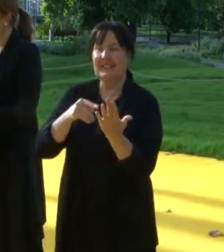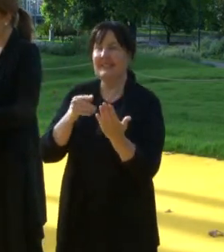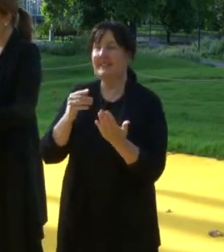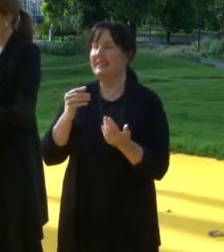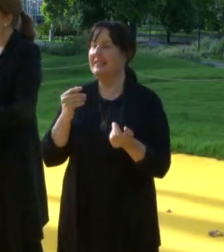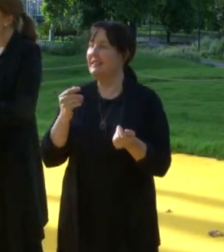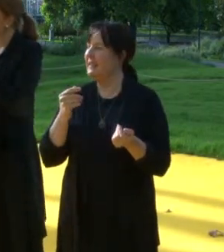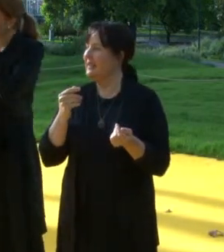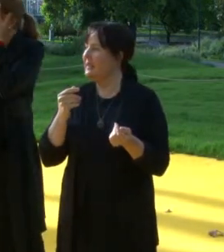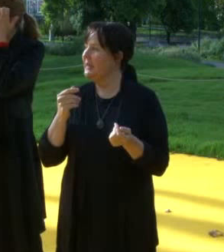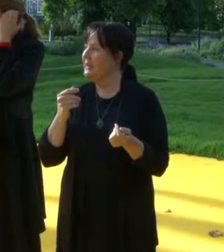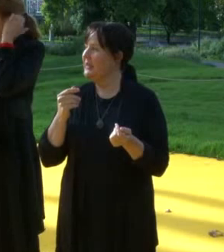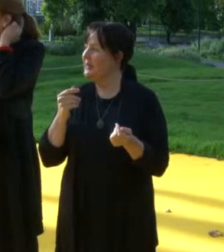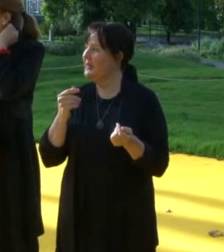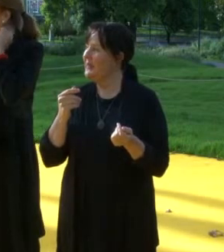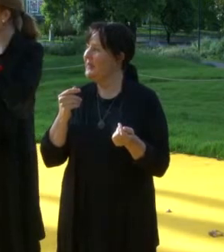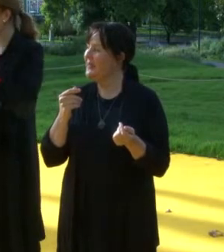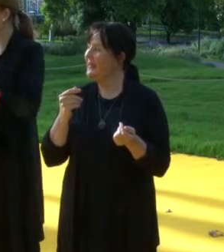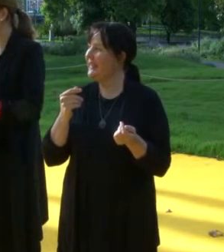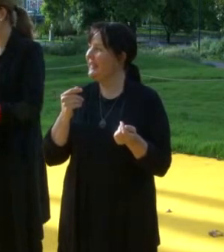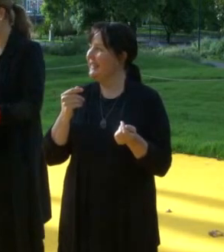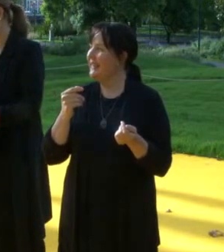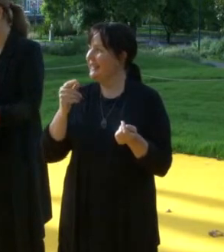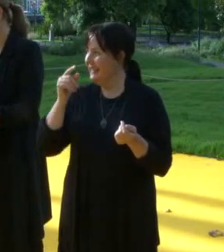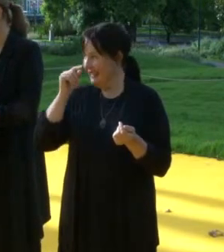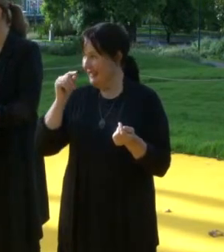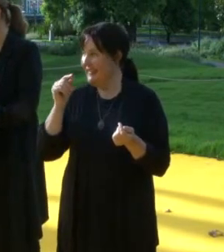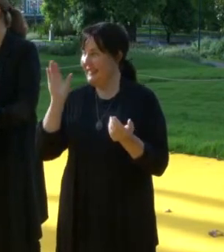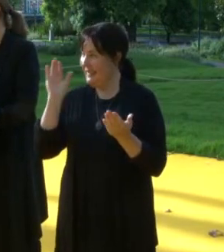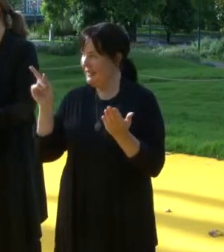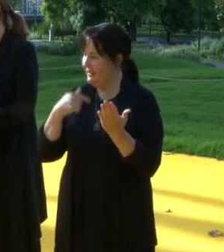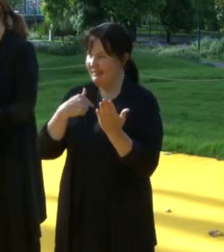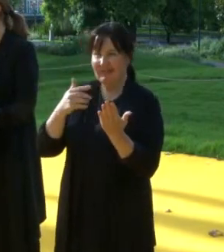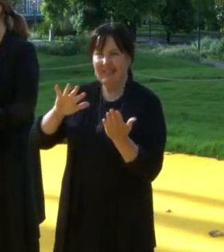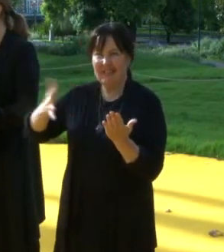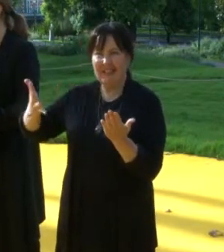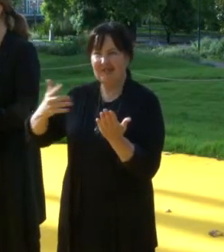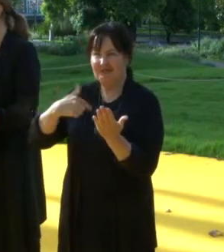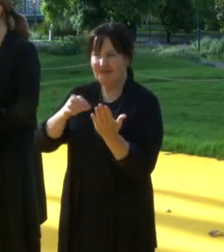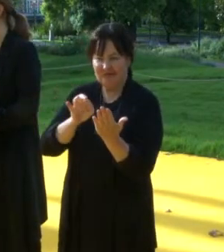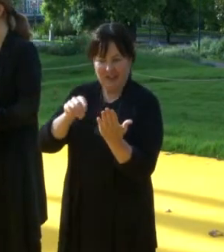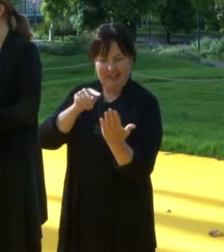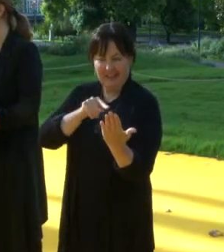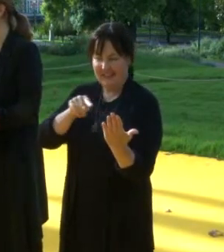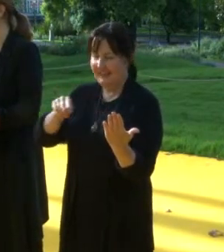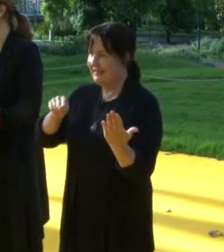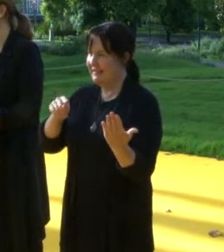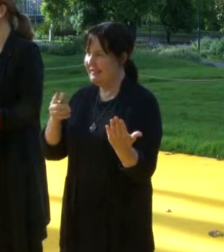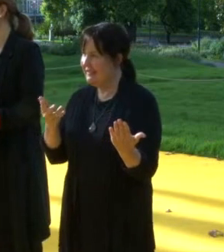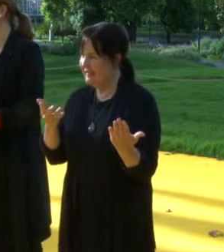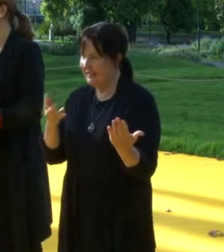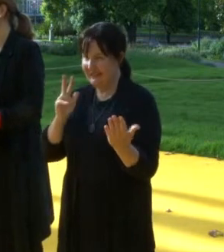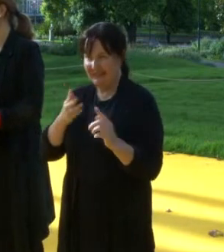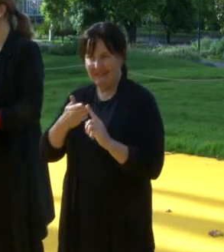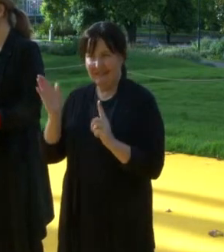Doesn't matter, yes, so I didn't write that in the speech. Looks like I did, but I didn't.